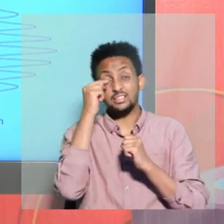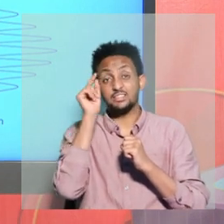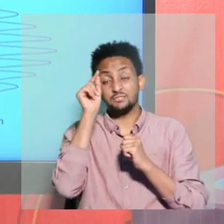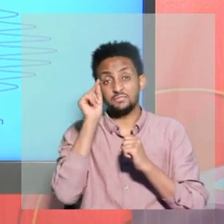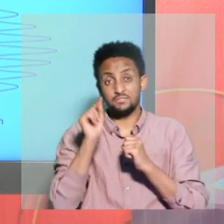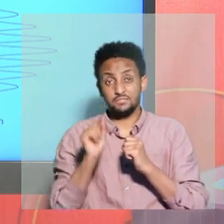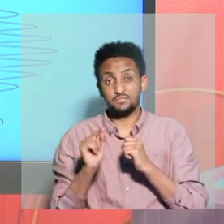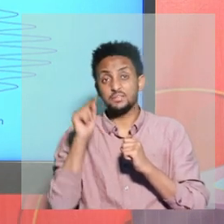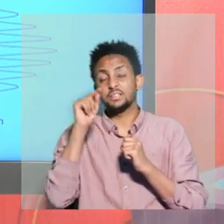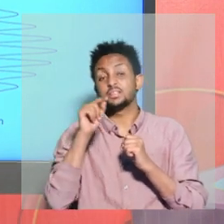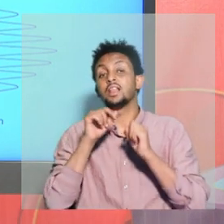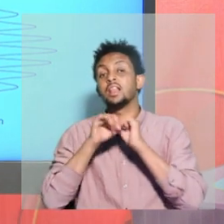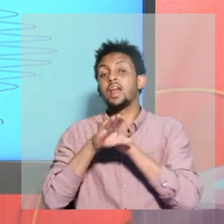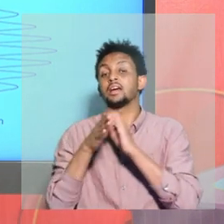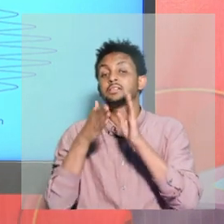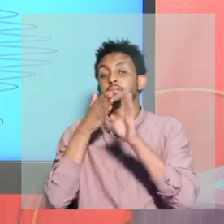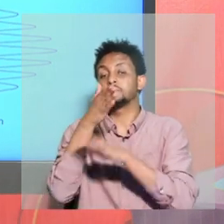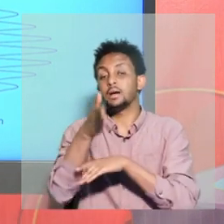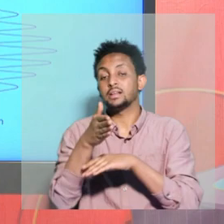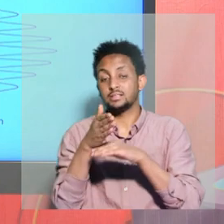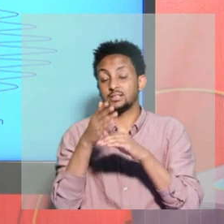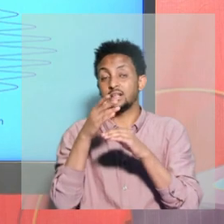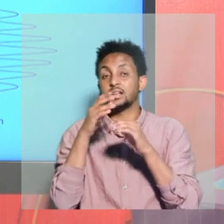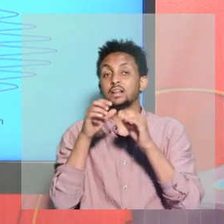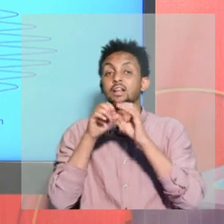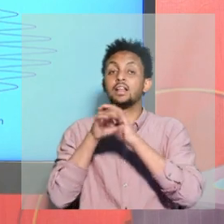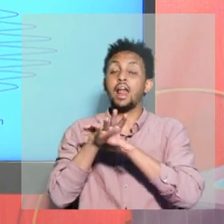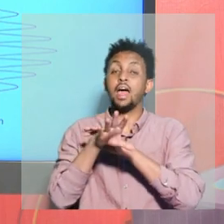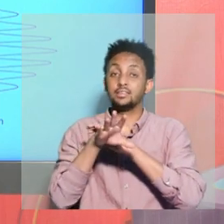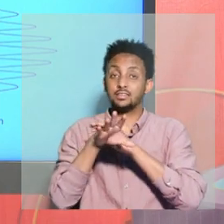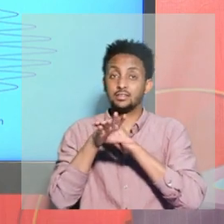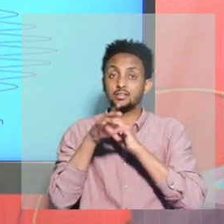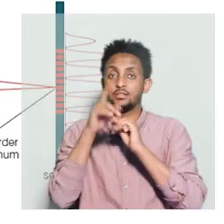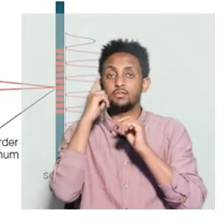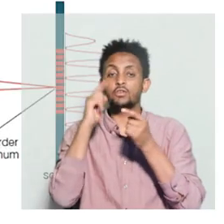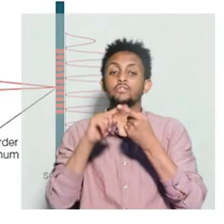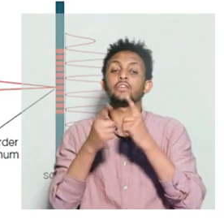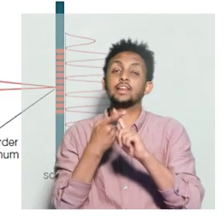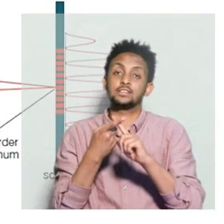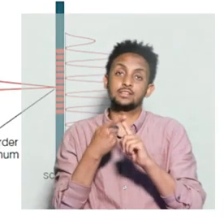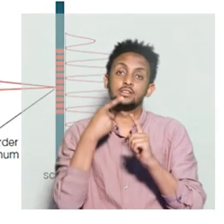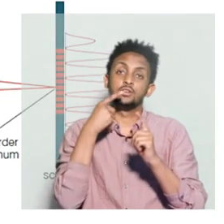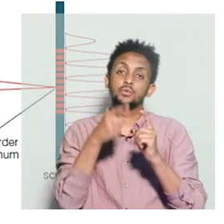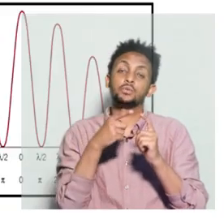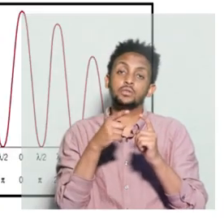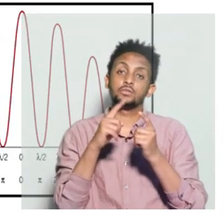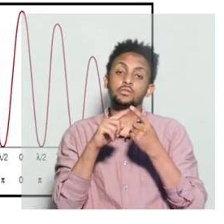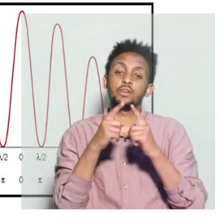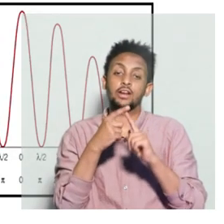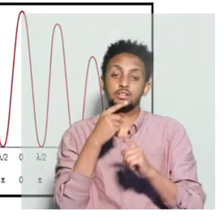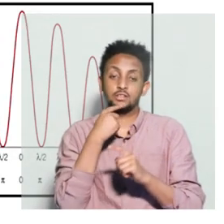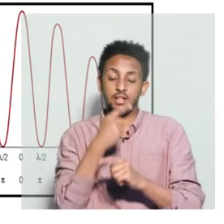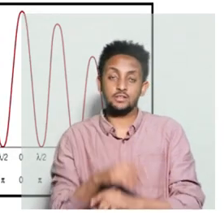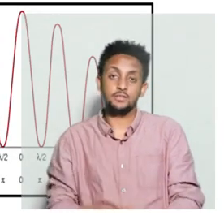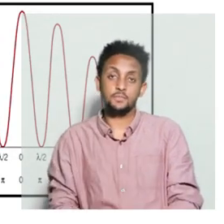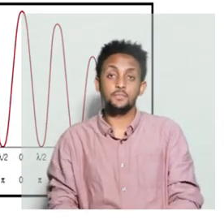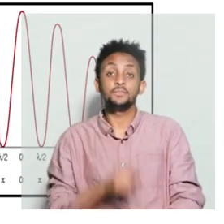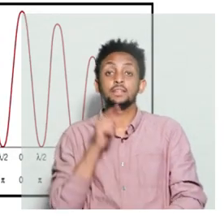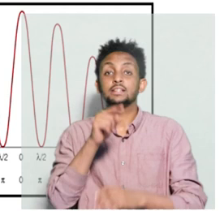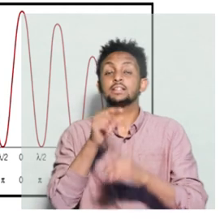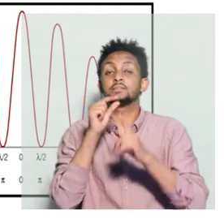And these light patches or bands of light are known to be fringes. We call them to be fringes. So